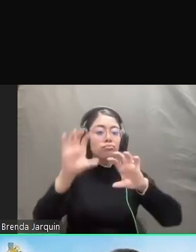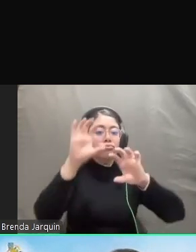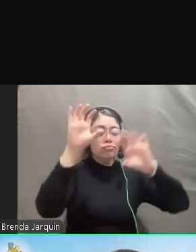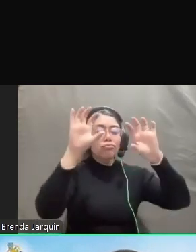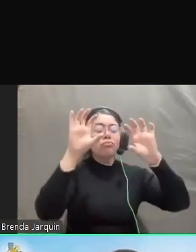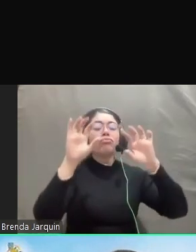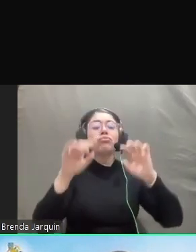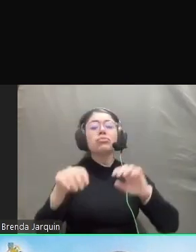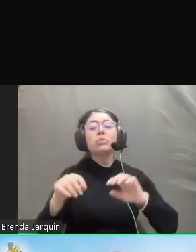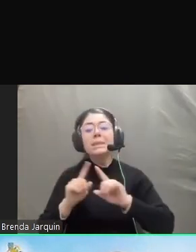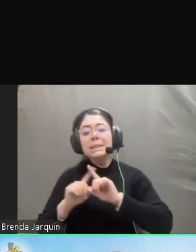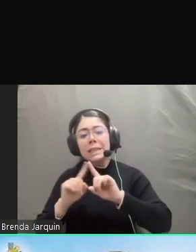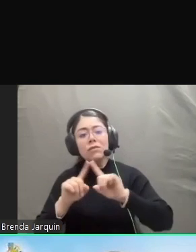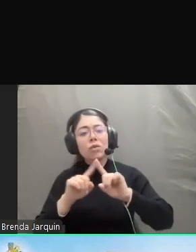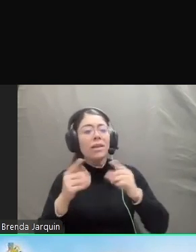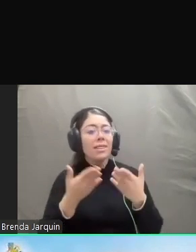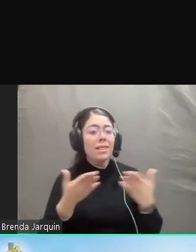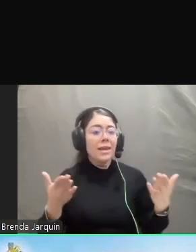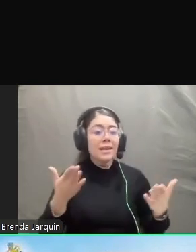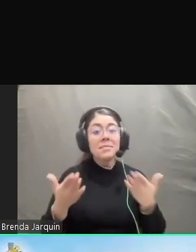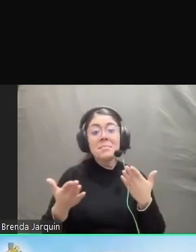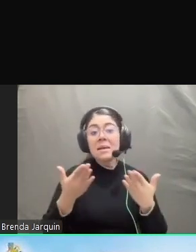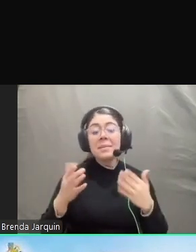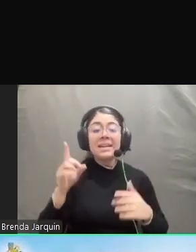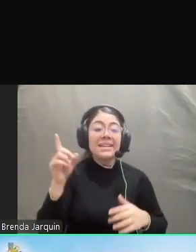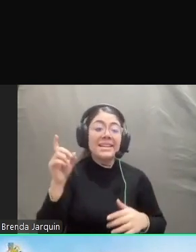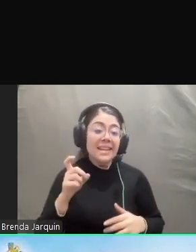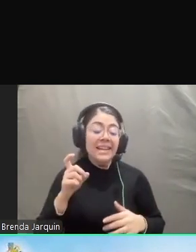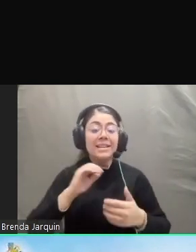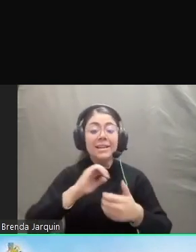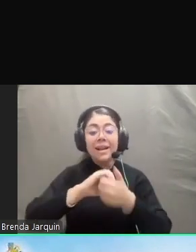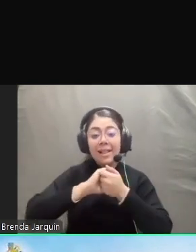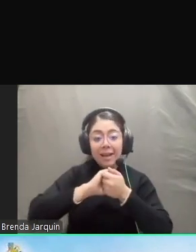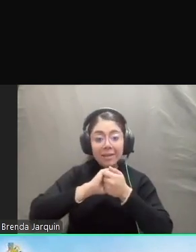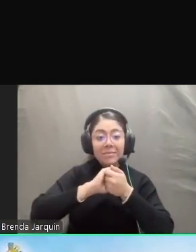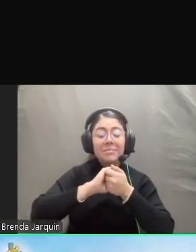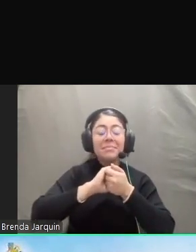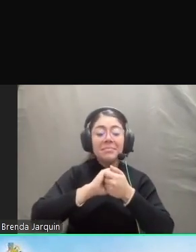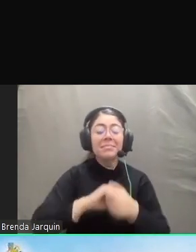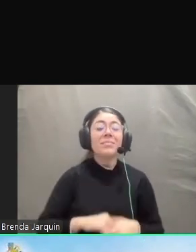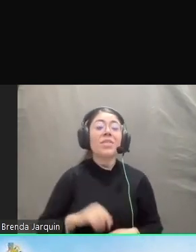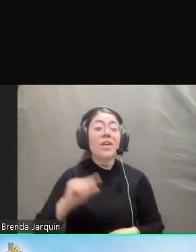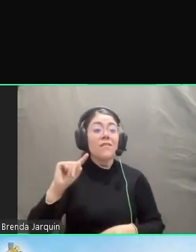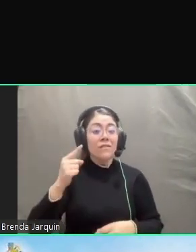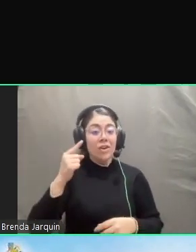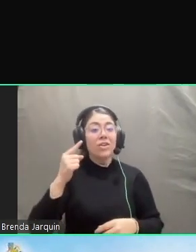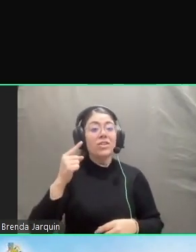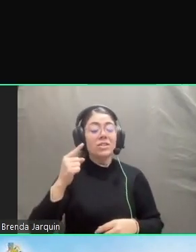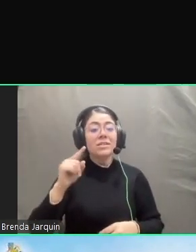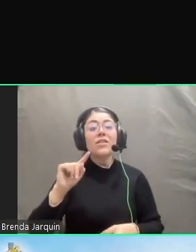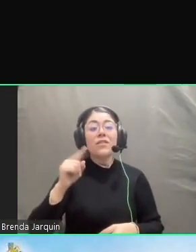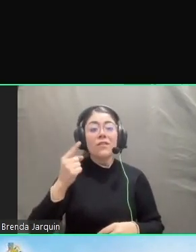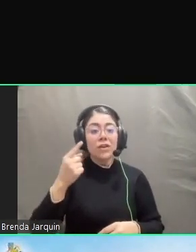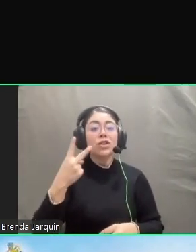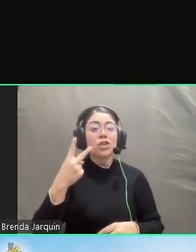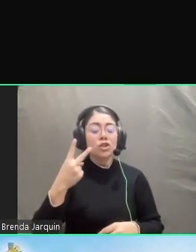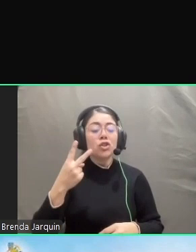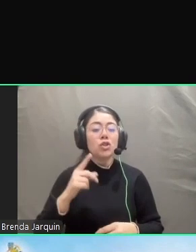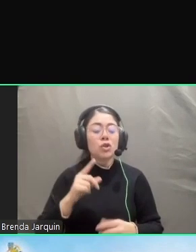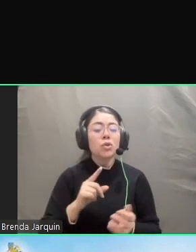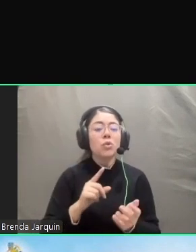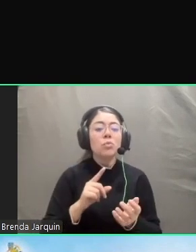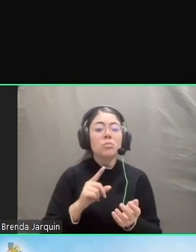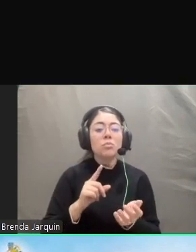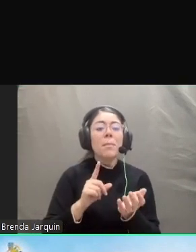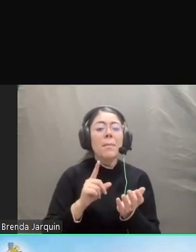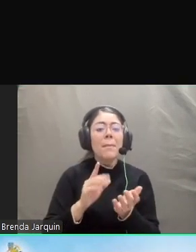and maintaining an interagency collaborative. The first section is the first 2 pages, and it is very